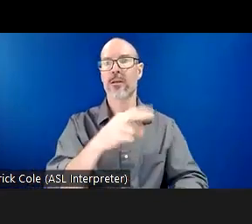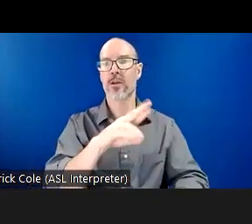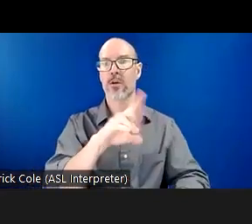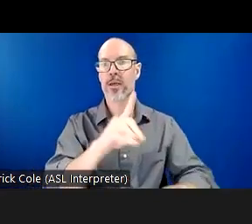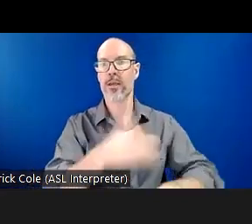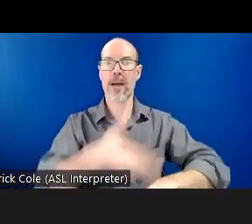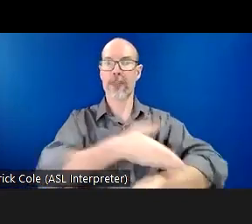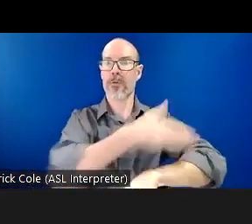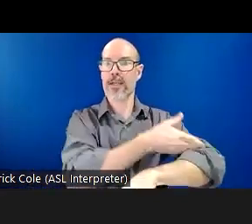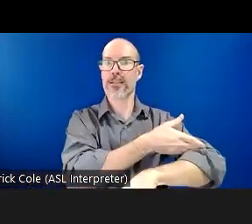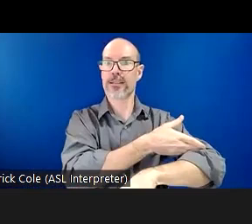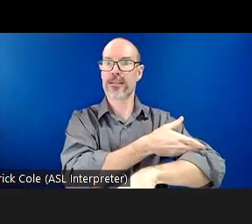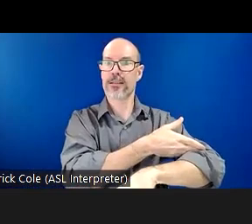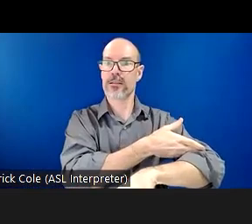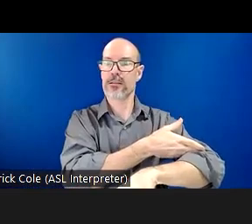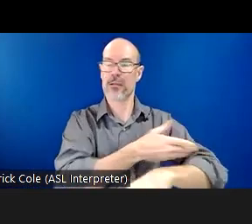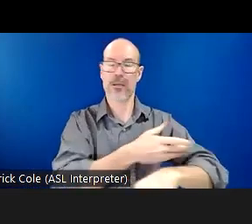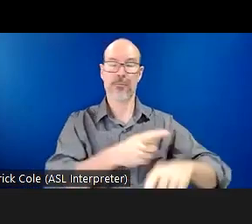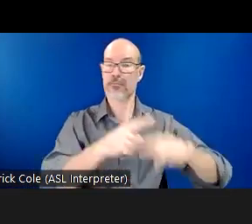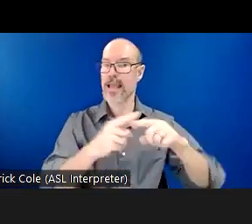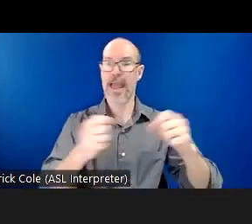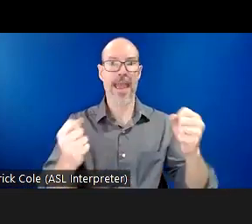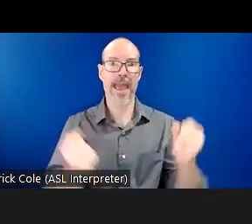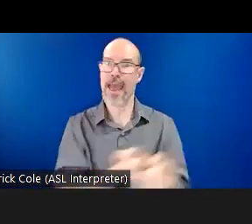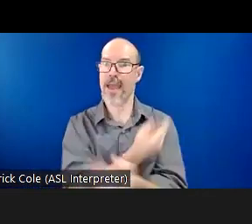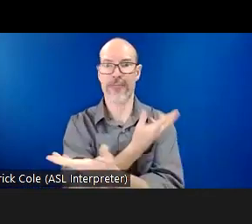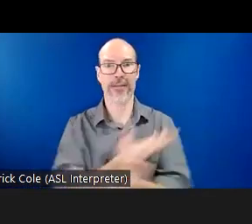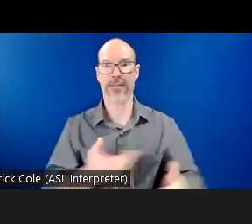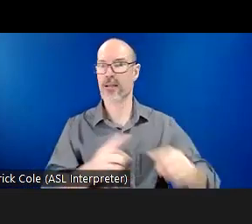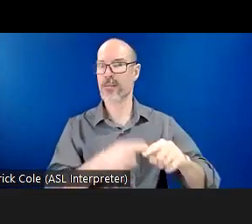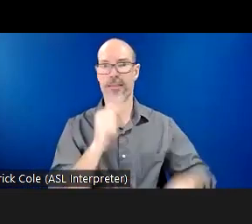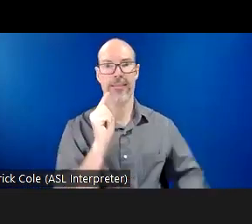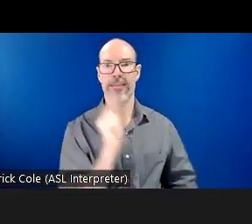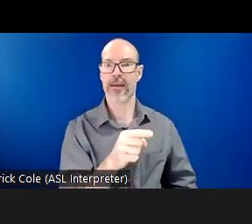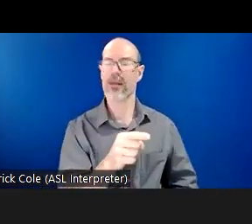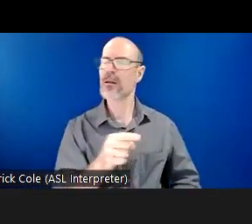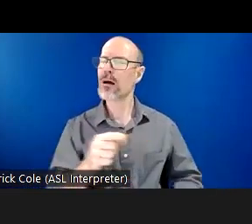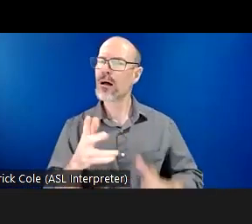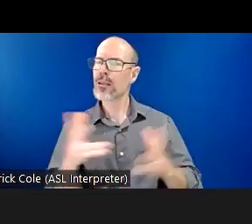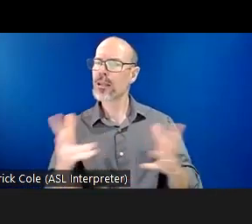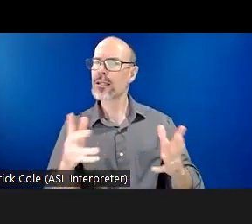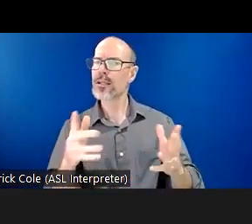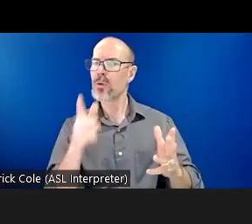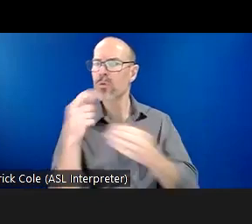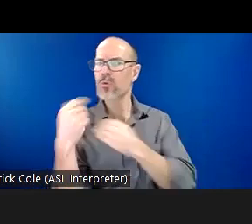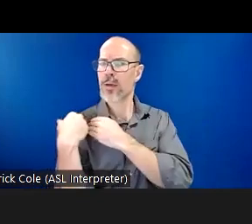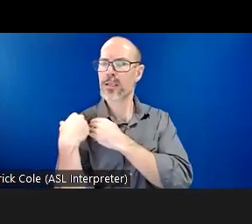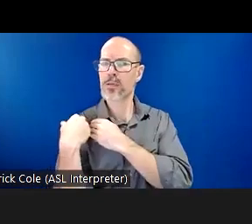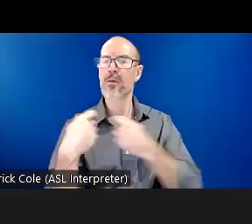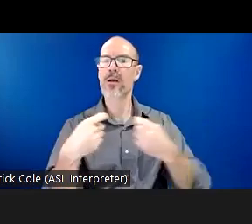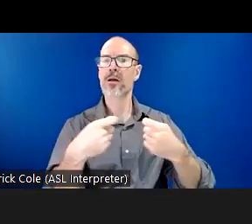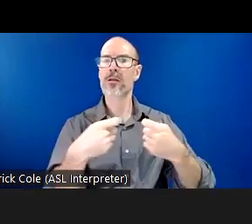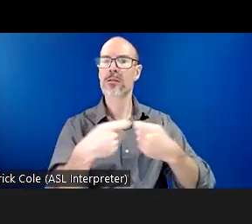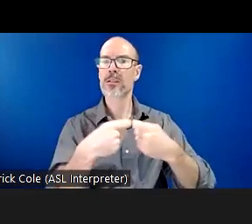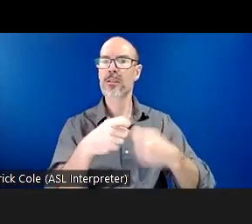They are also largely the responsibility of the electric utilities. And I think there was a